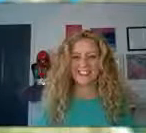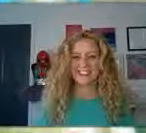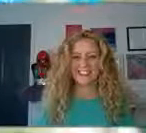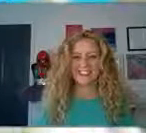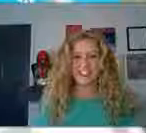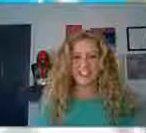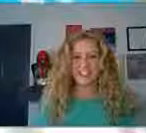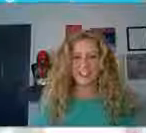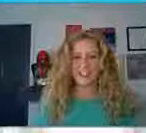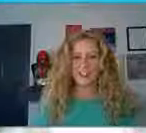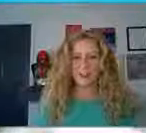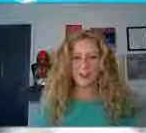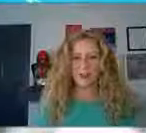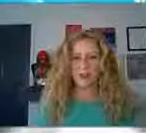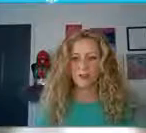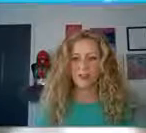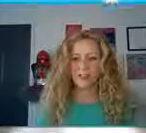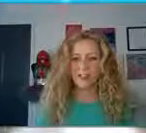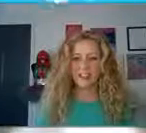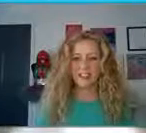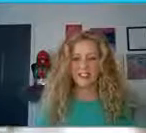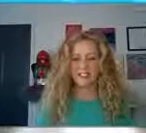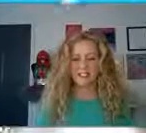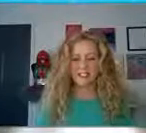Oh, no. Claudette, what's wrong?